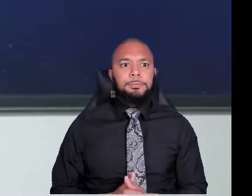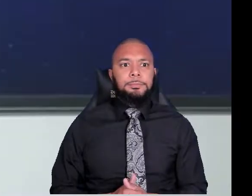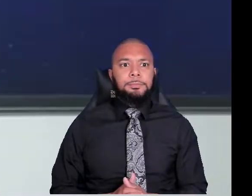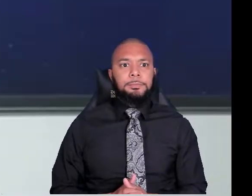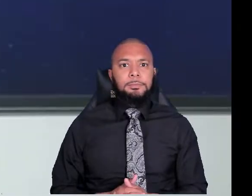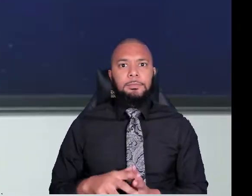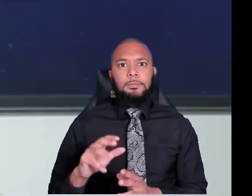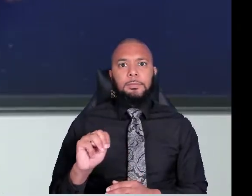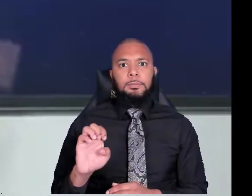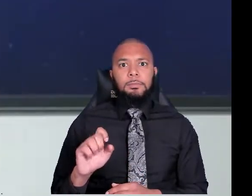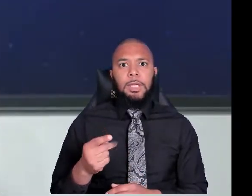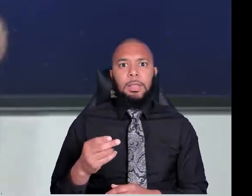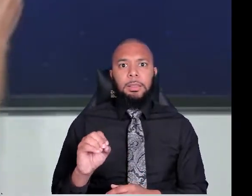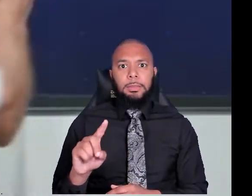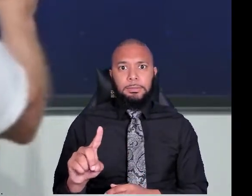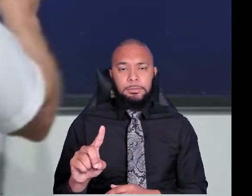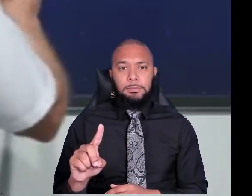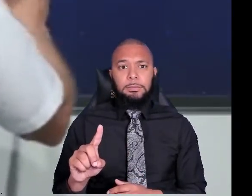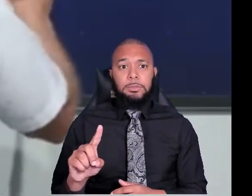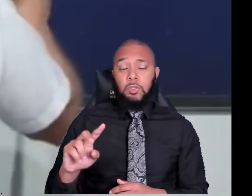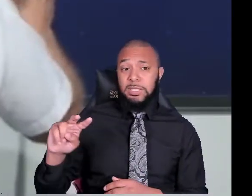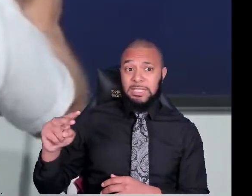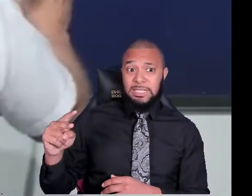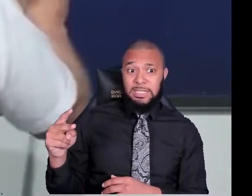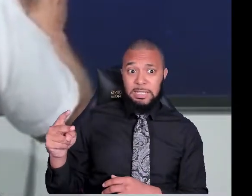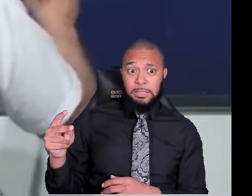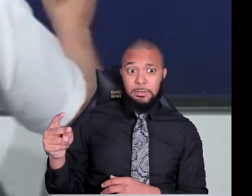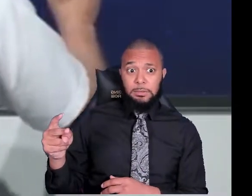I'm going to leave the second equation alone,